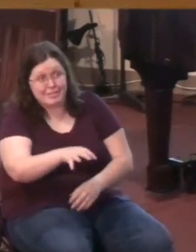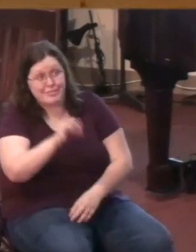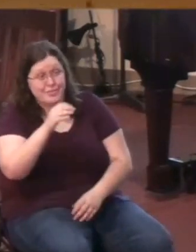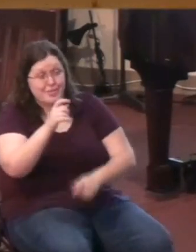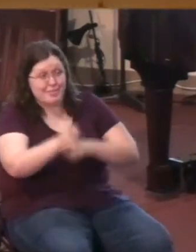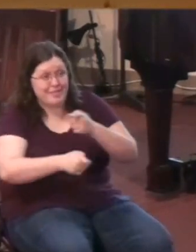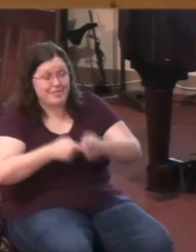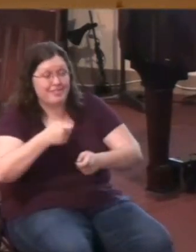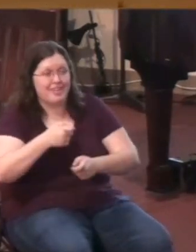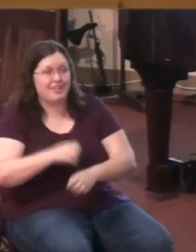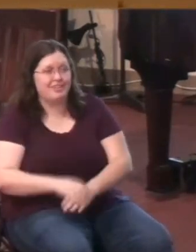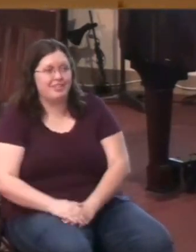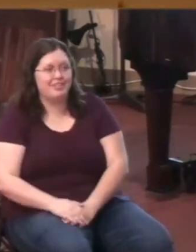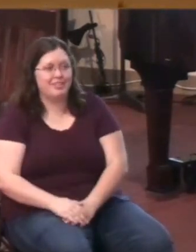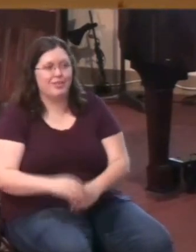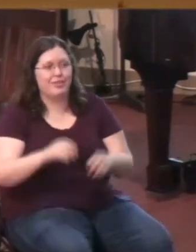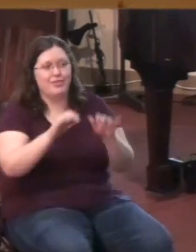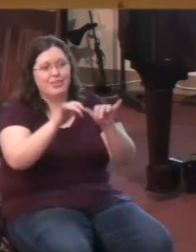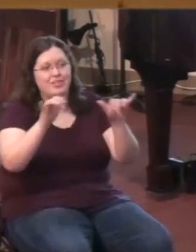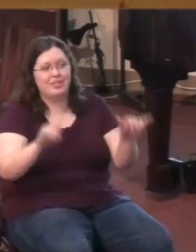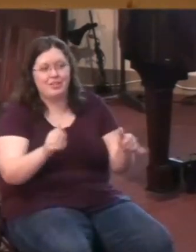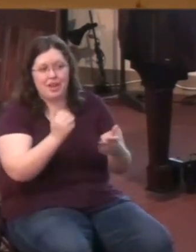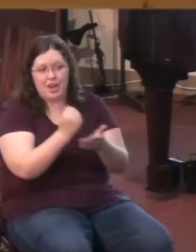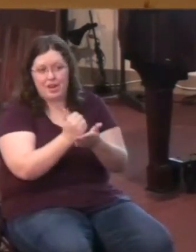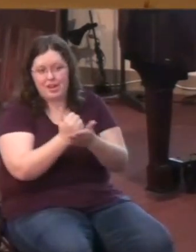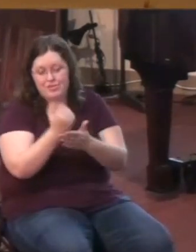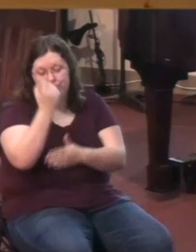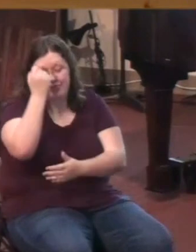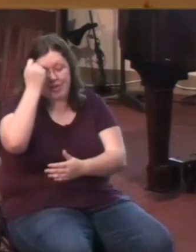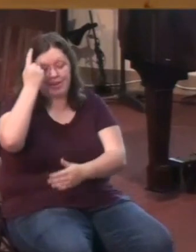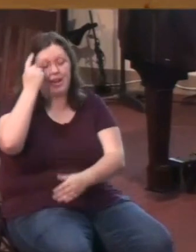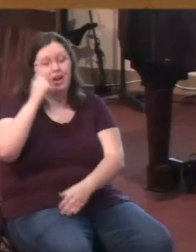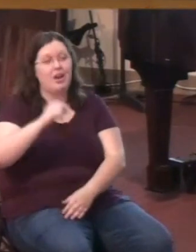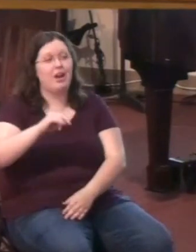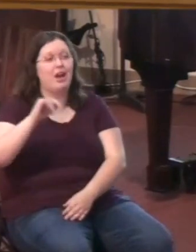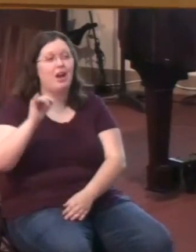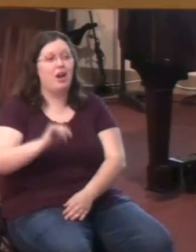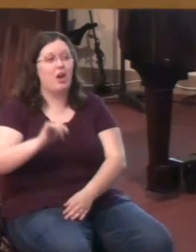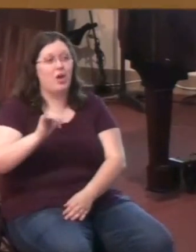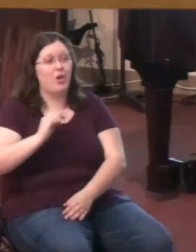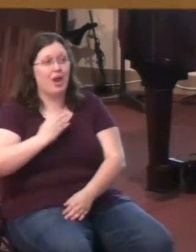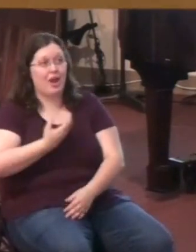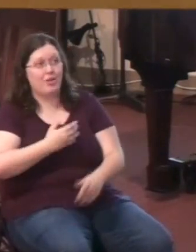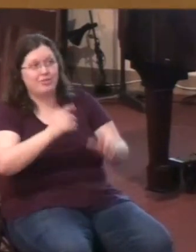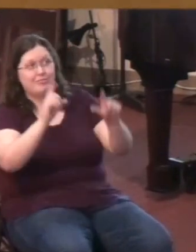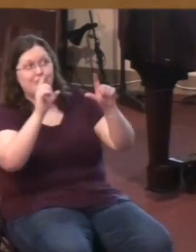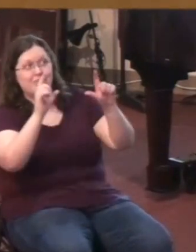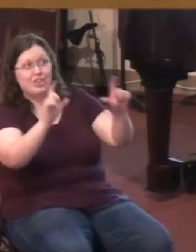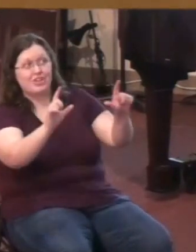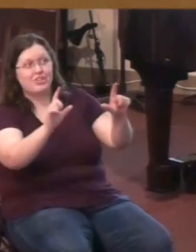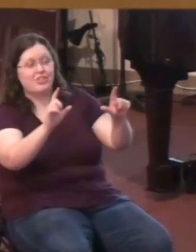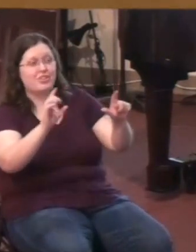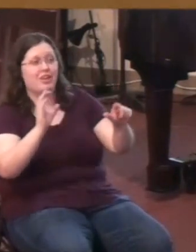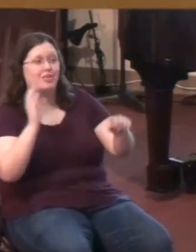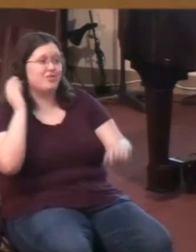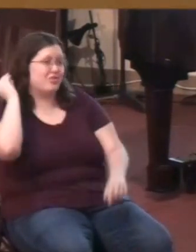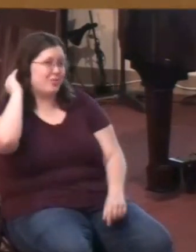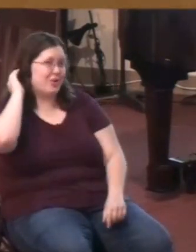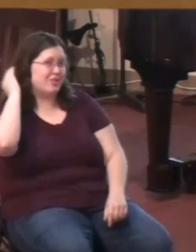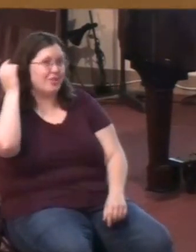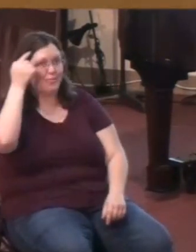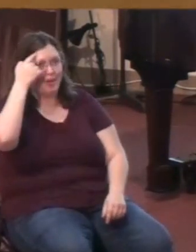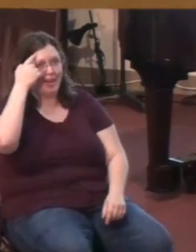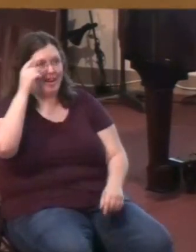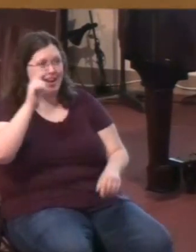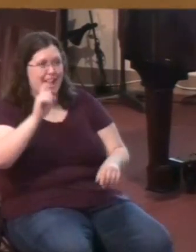this whole system helps us understand that, oh, our projector is our subconscious mind, and we have to clean that out